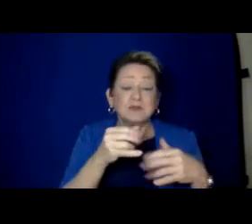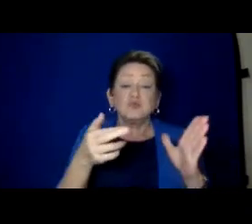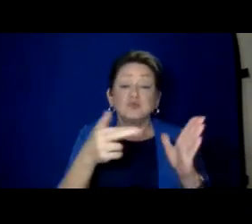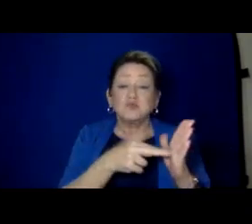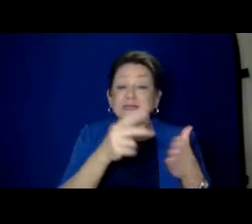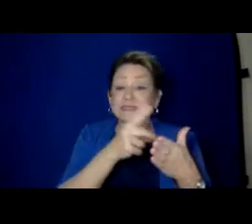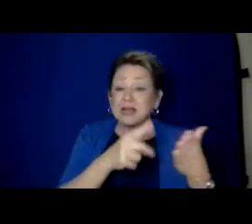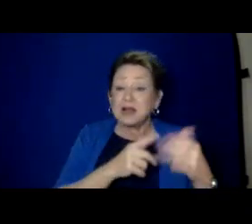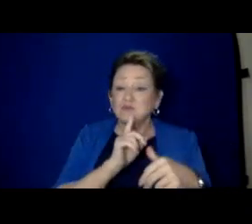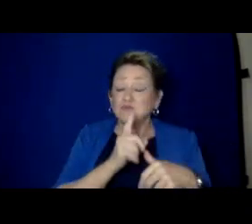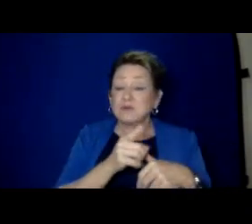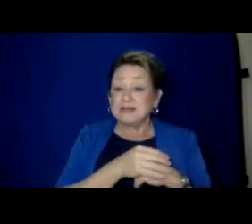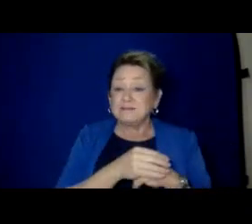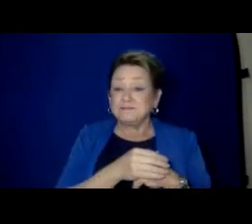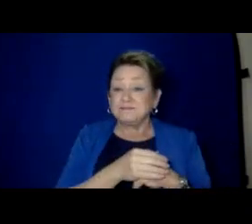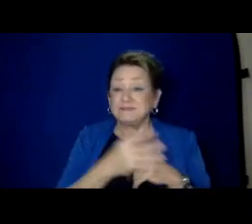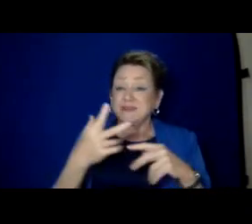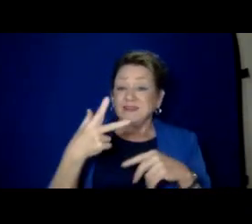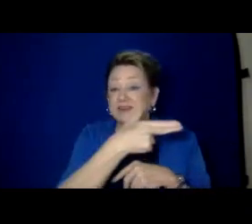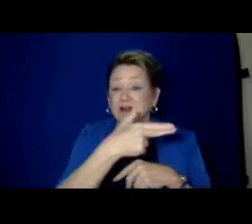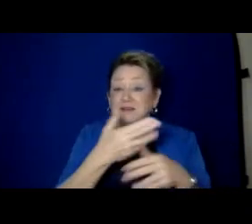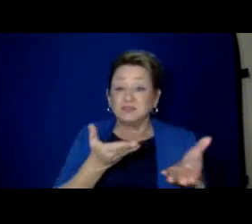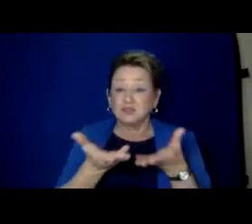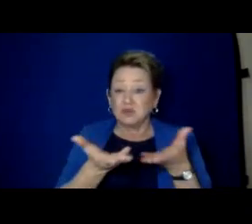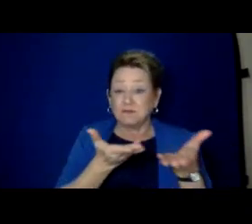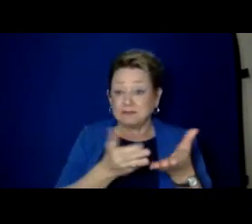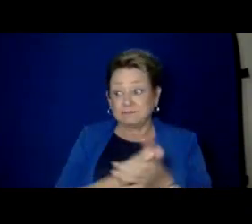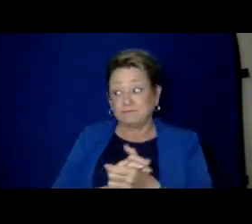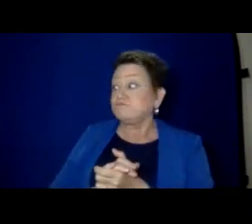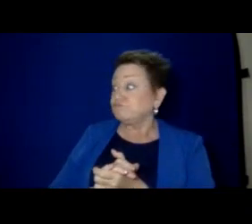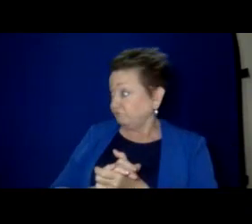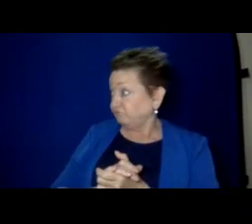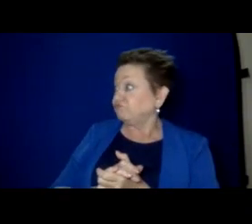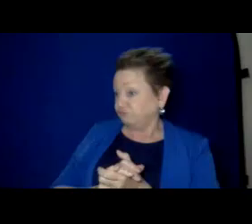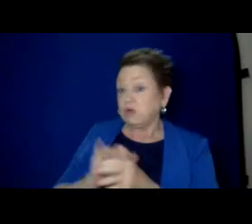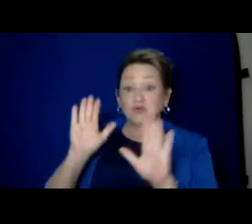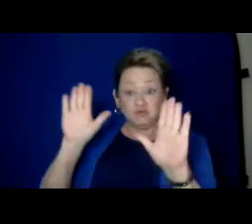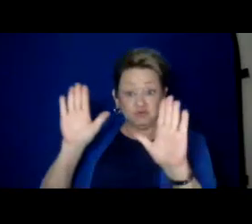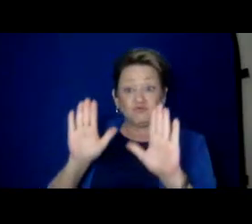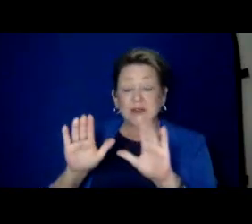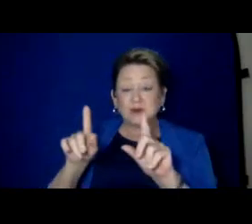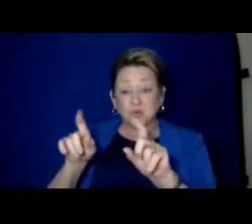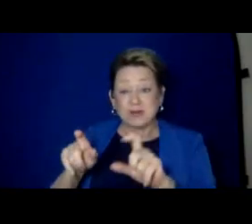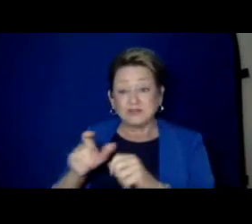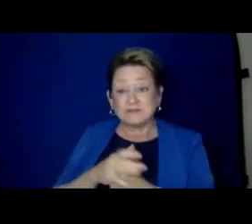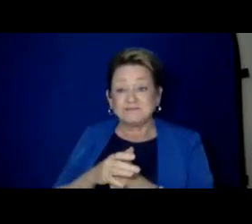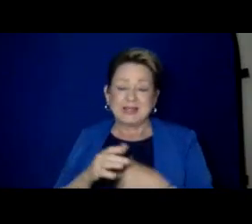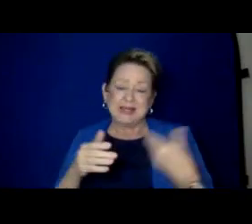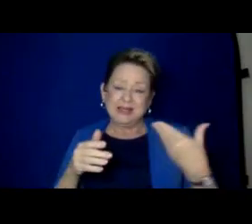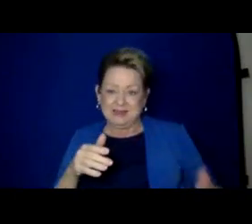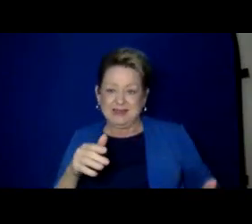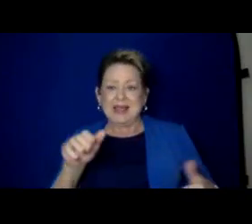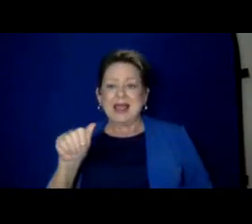away service. Yeah, that's a great question. Amy Silberman back